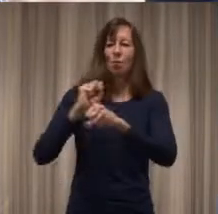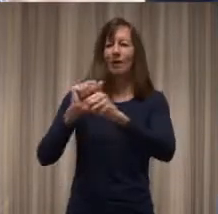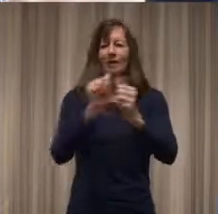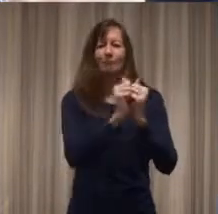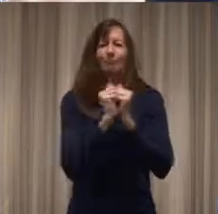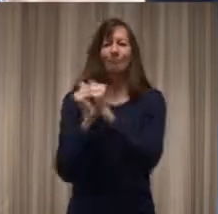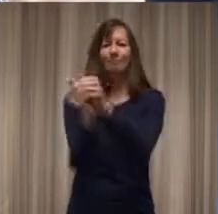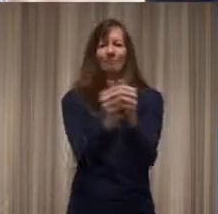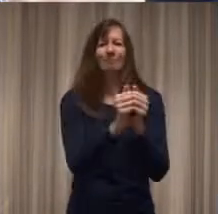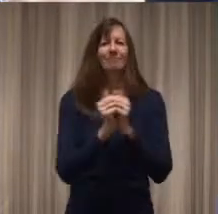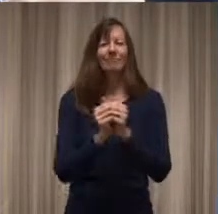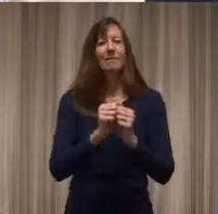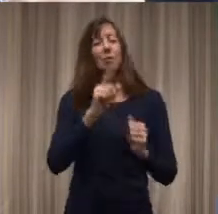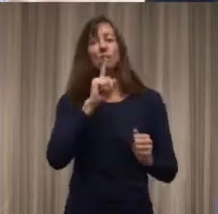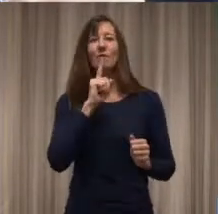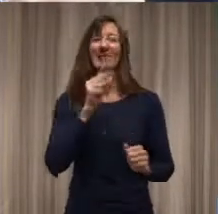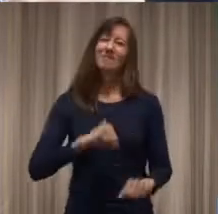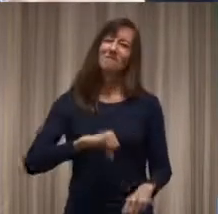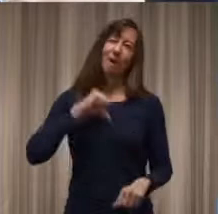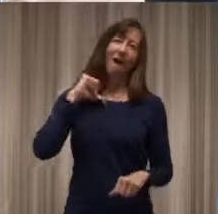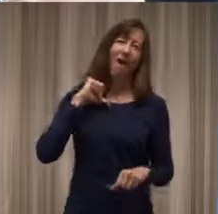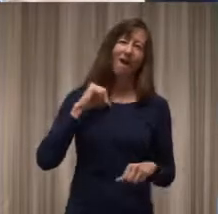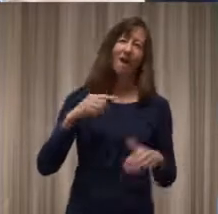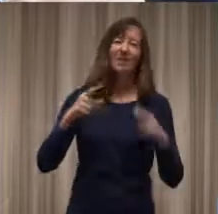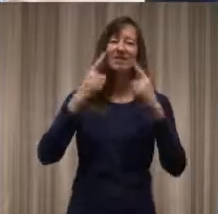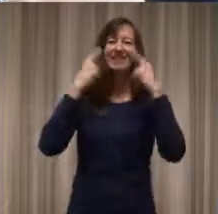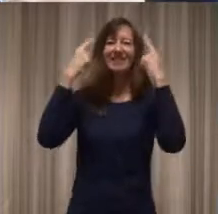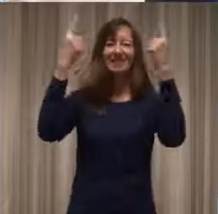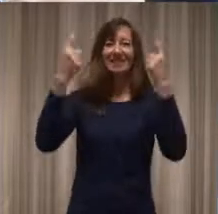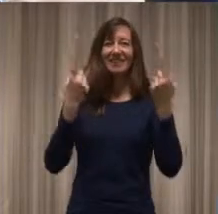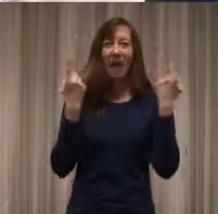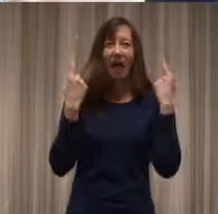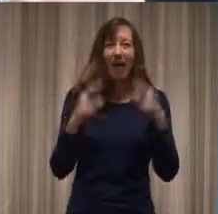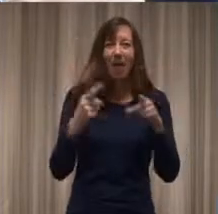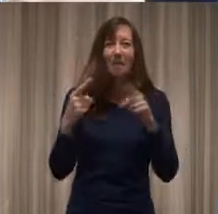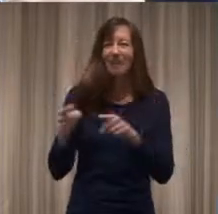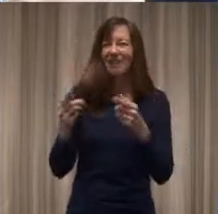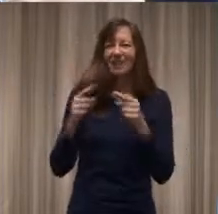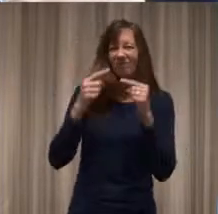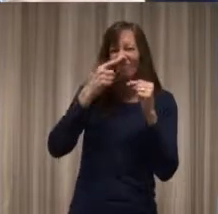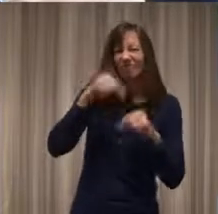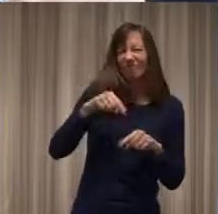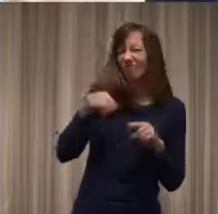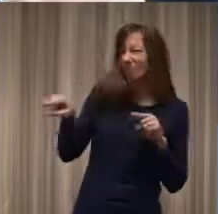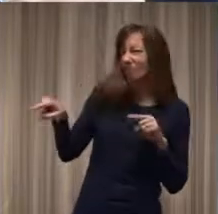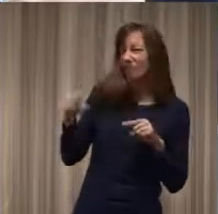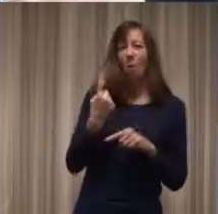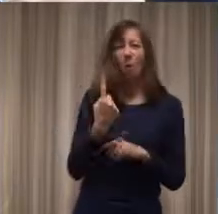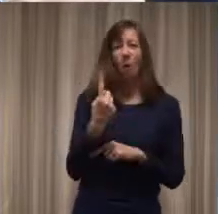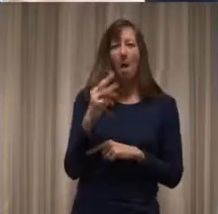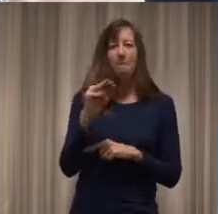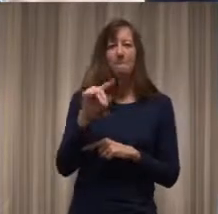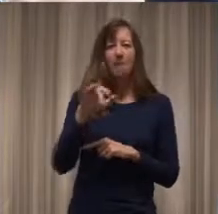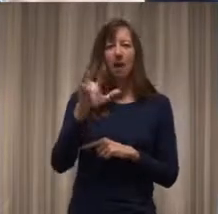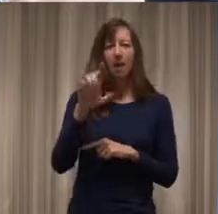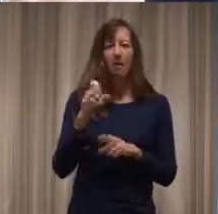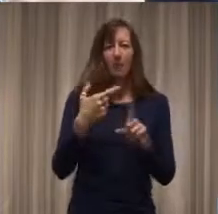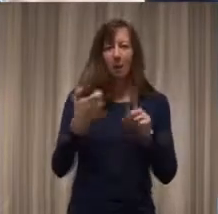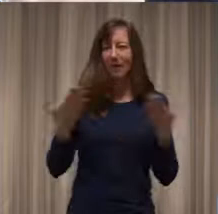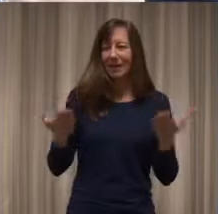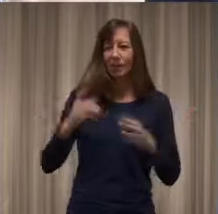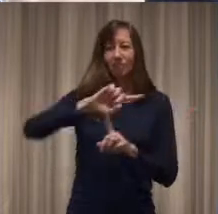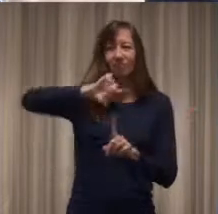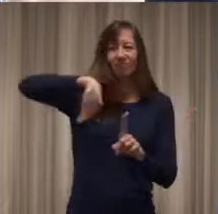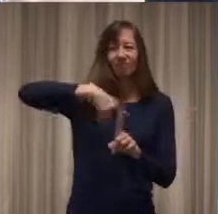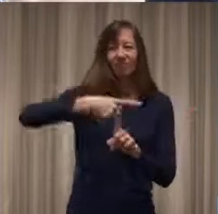proud that is happening right now, just about a mile or so from where I'm sitting. The challenge and the not so